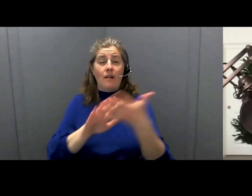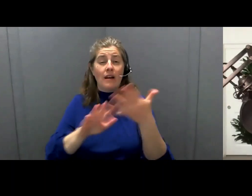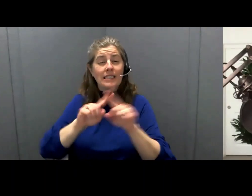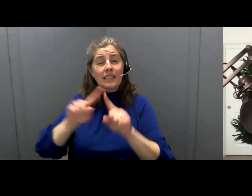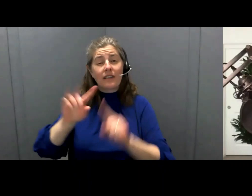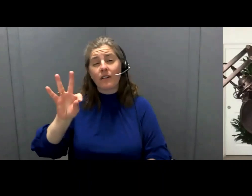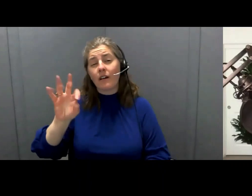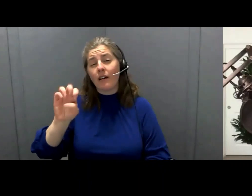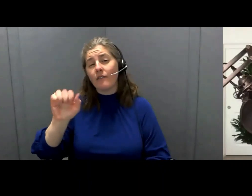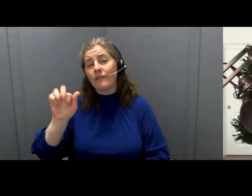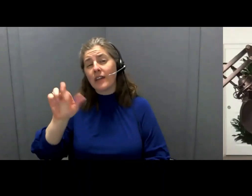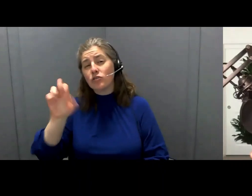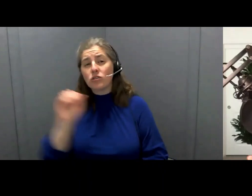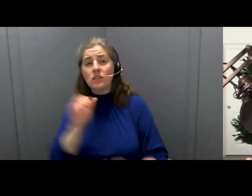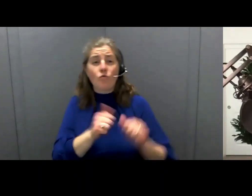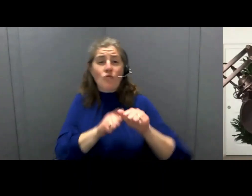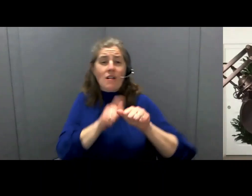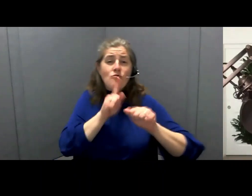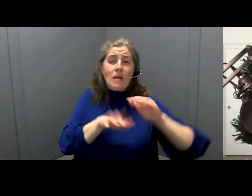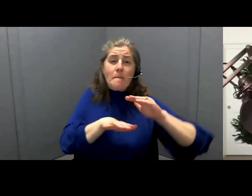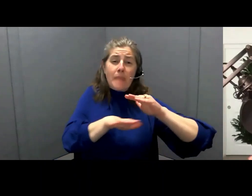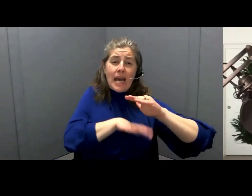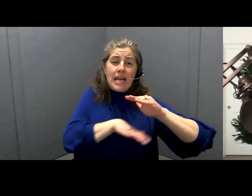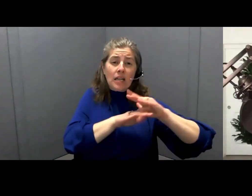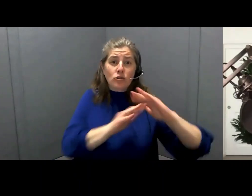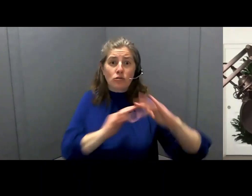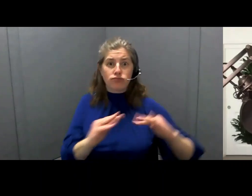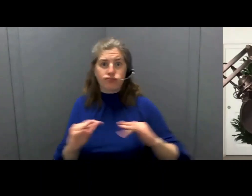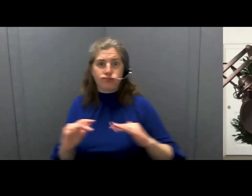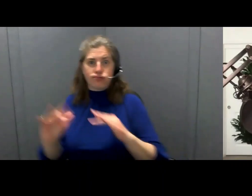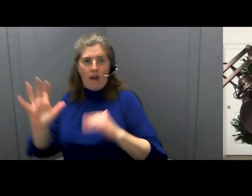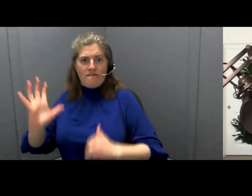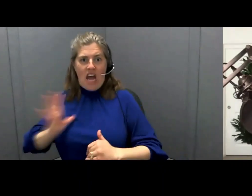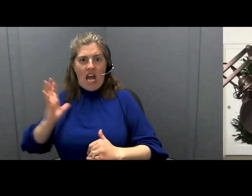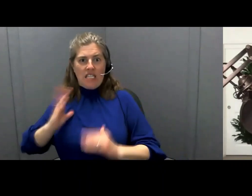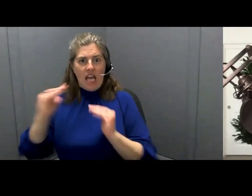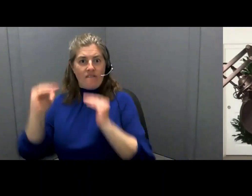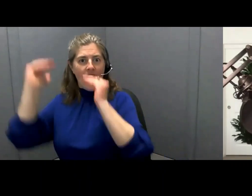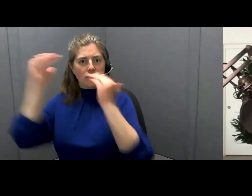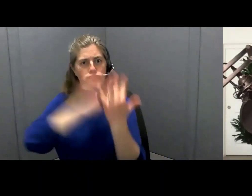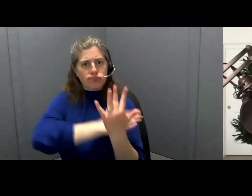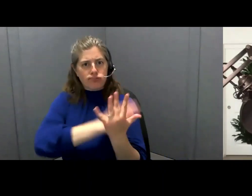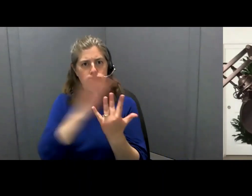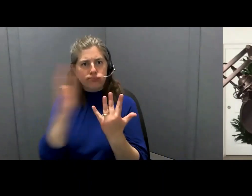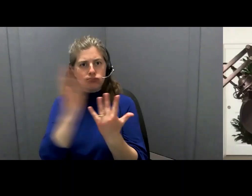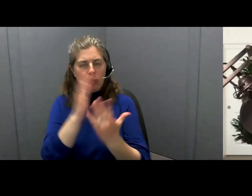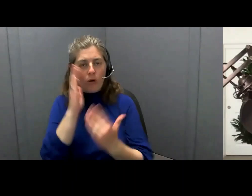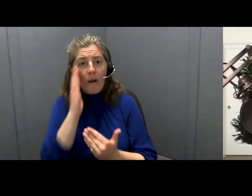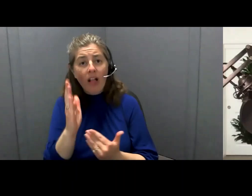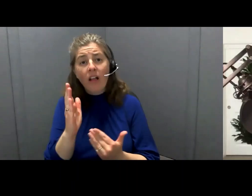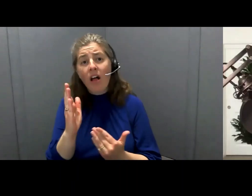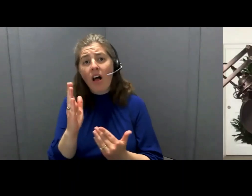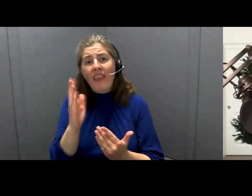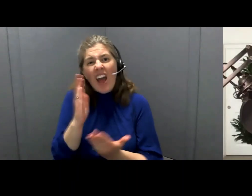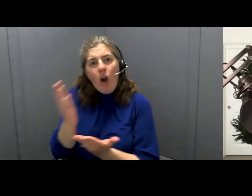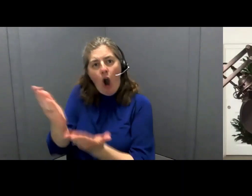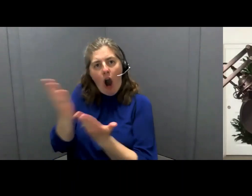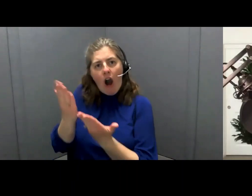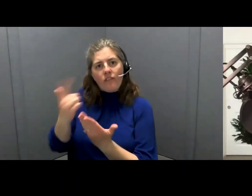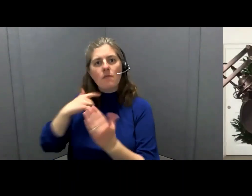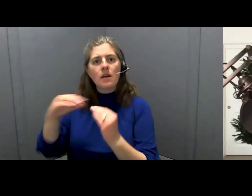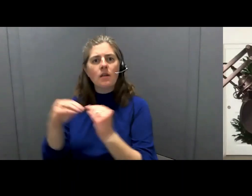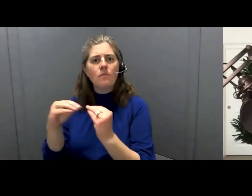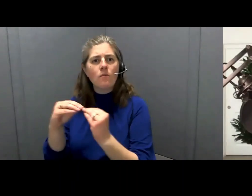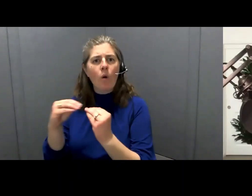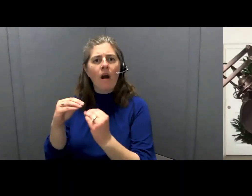most basic to probably some of the pretty fancy advanced ones, because they offer me more on how I